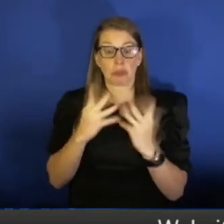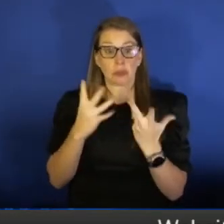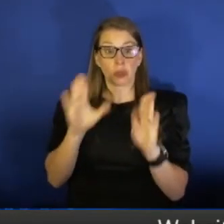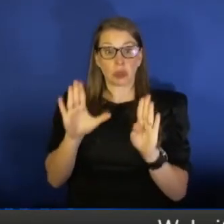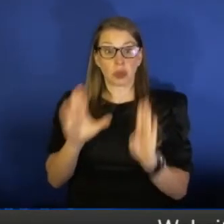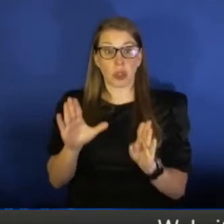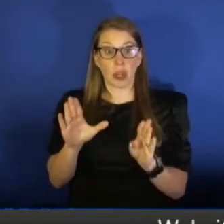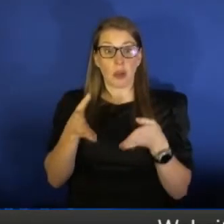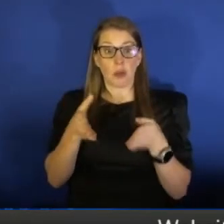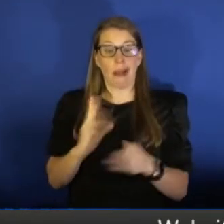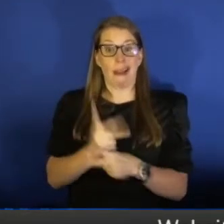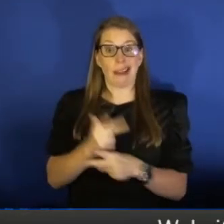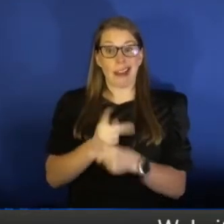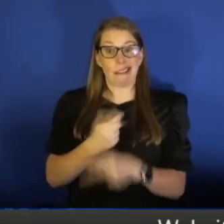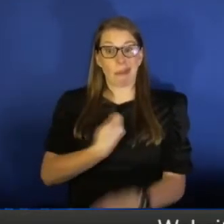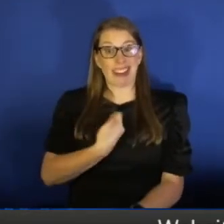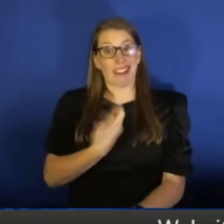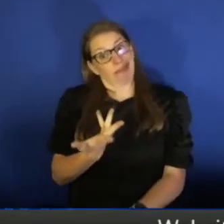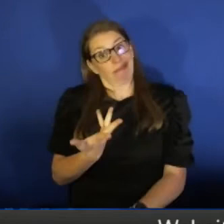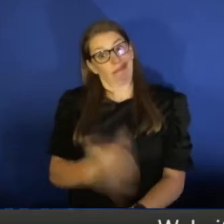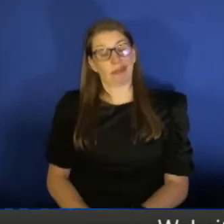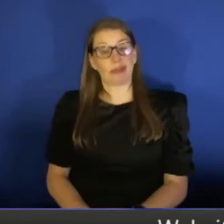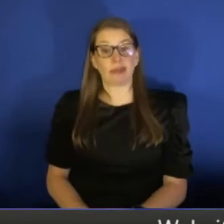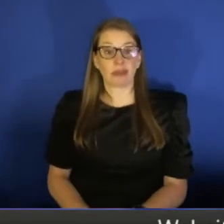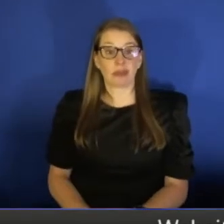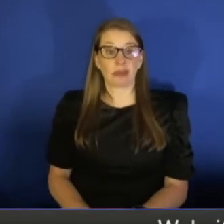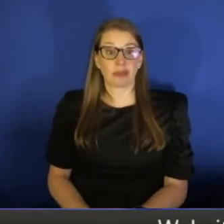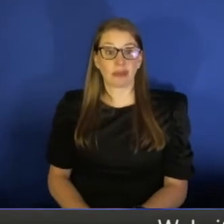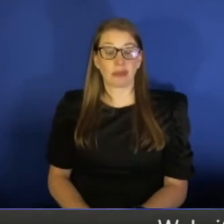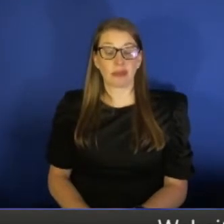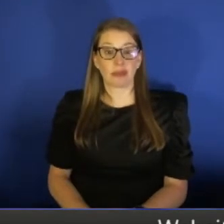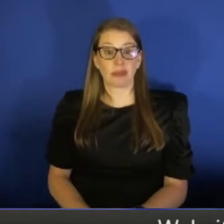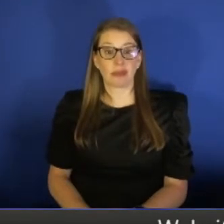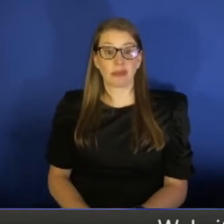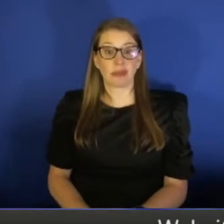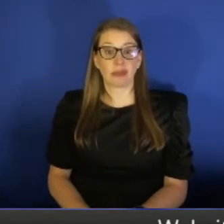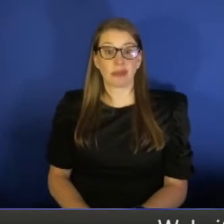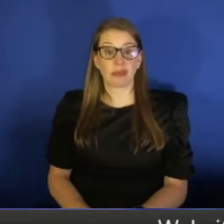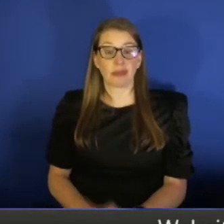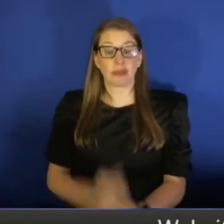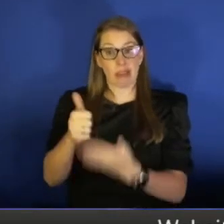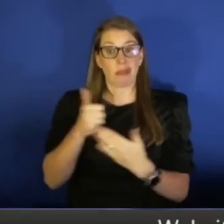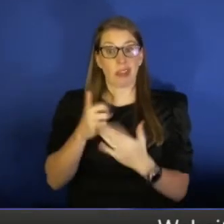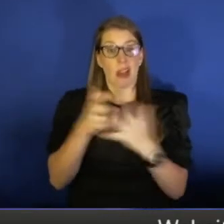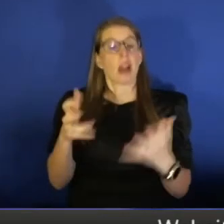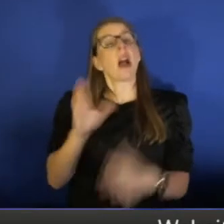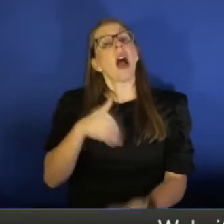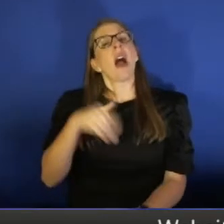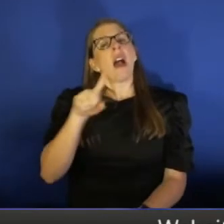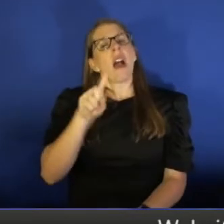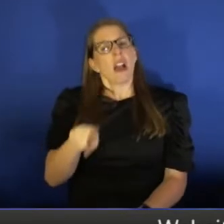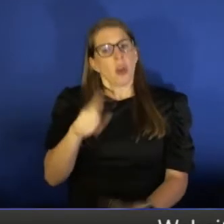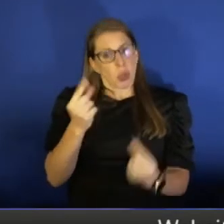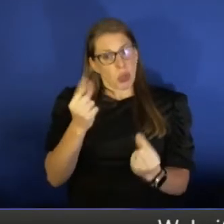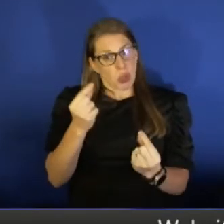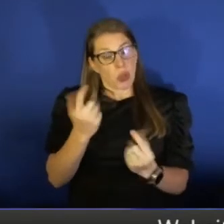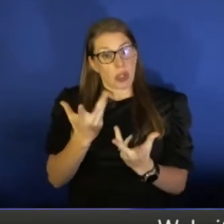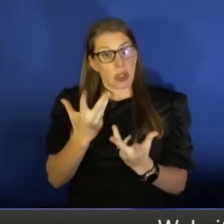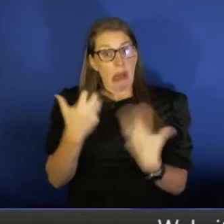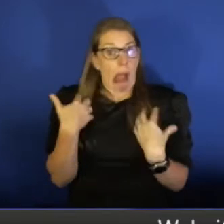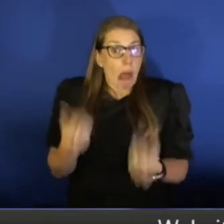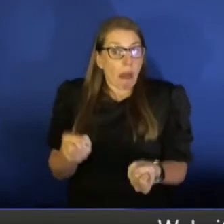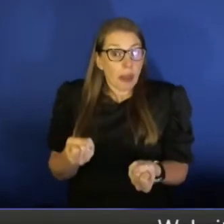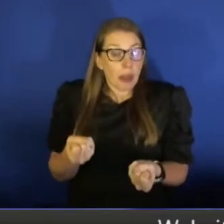of myself. Right. That makes a big difference. Well, okay, I'm going to ask you that question. Yeah, what do you do? Are you super healthy? Do